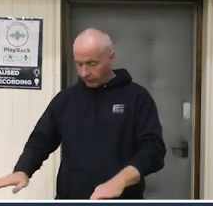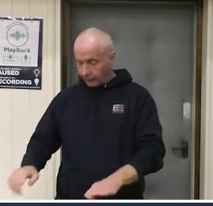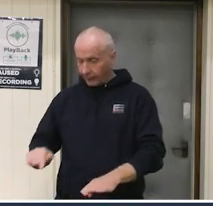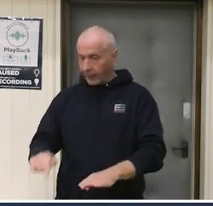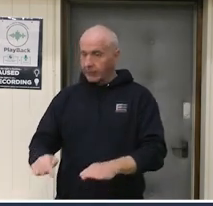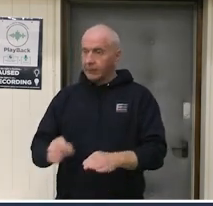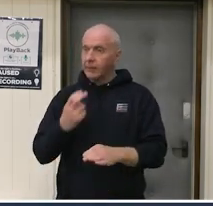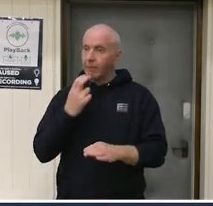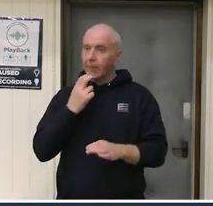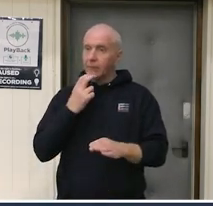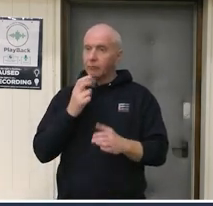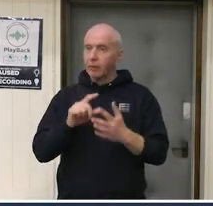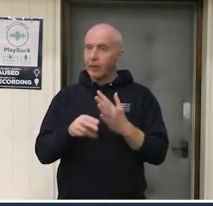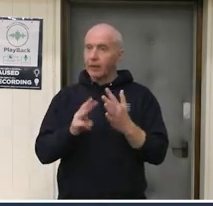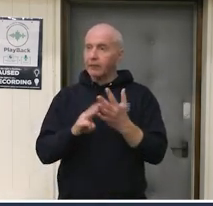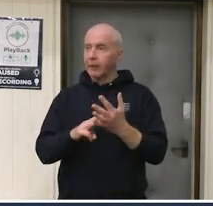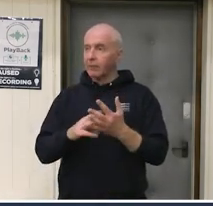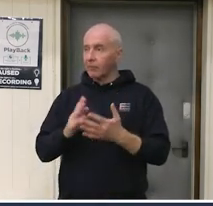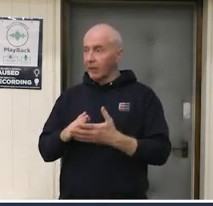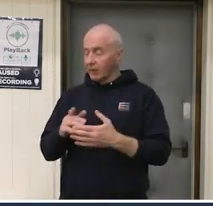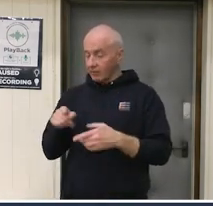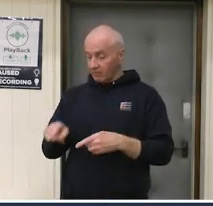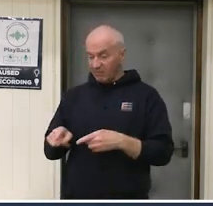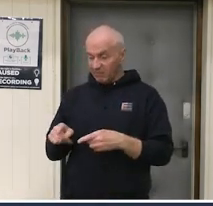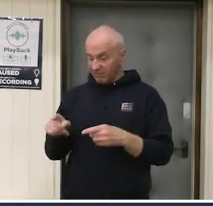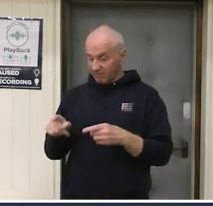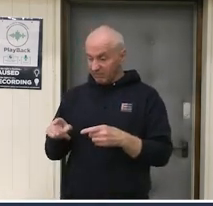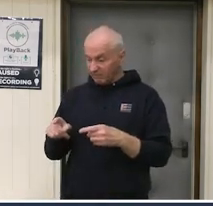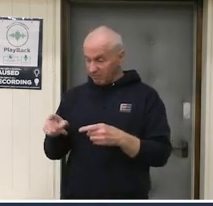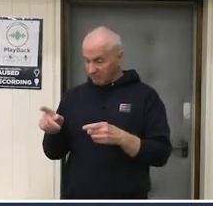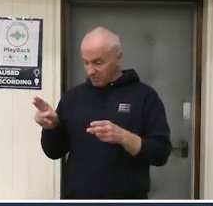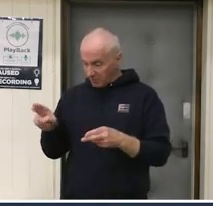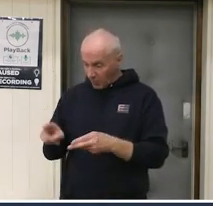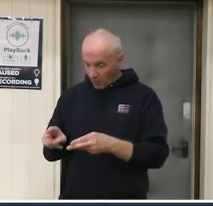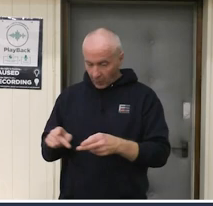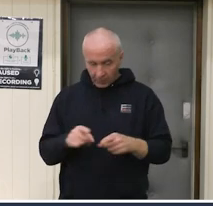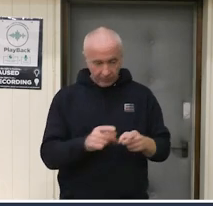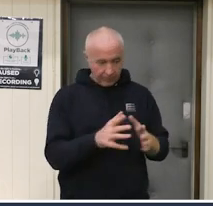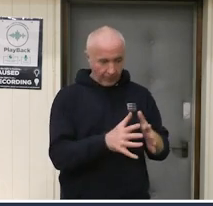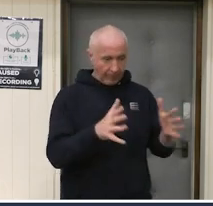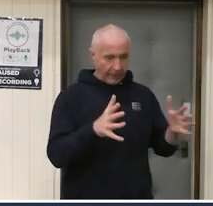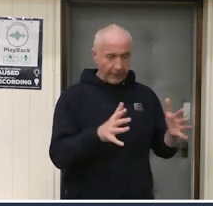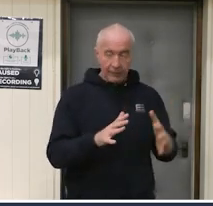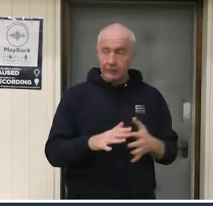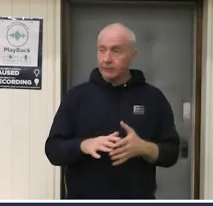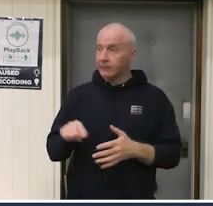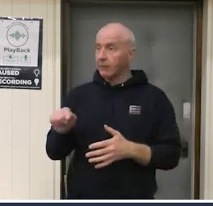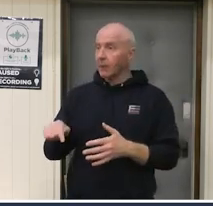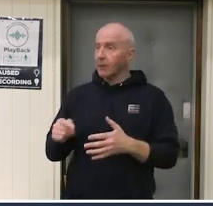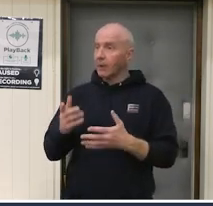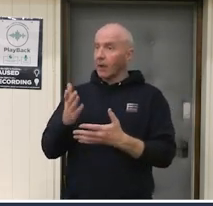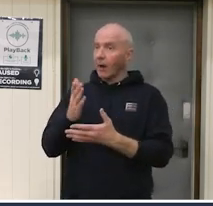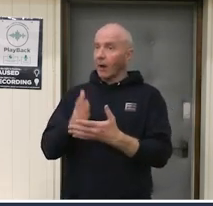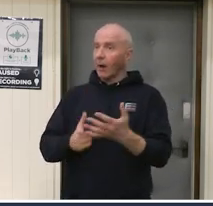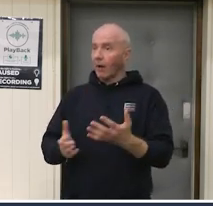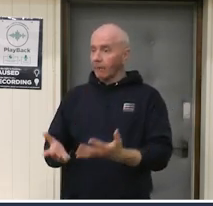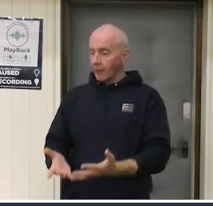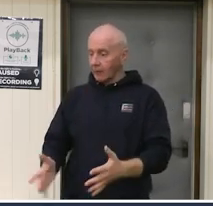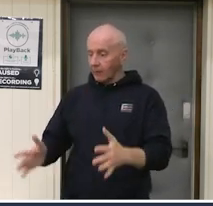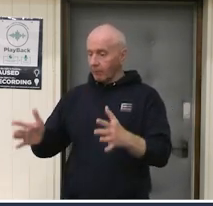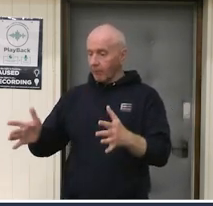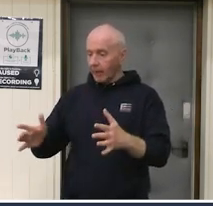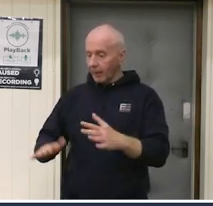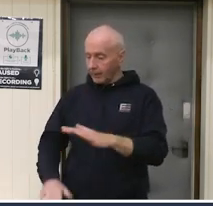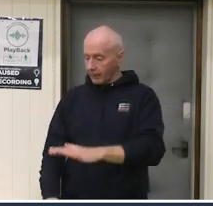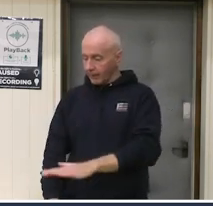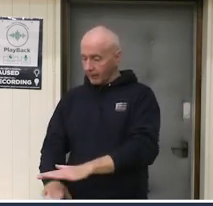of its fuel usage. But there's something really profound about that half a bottle of seawater and